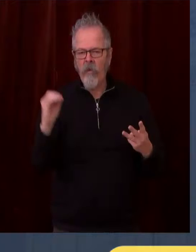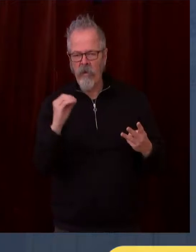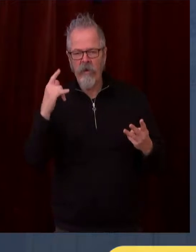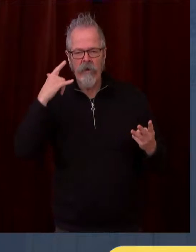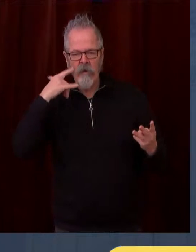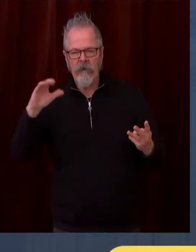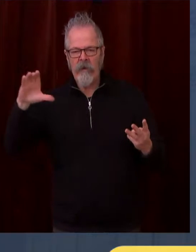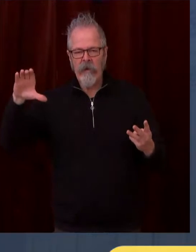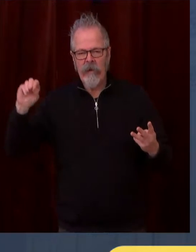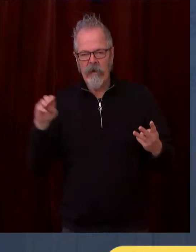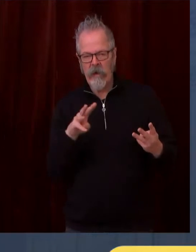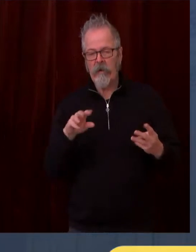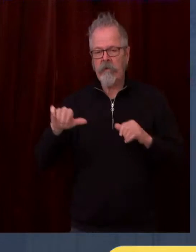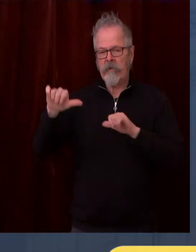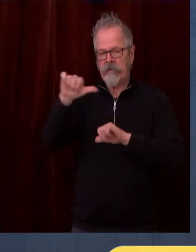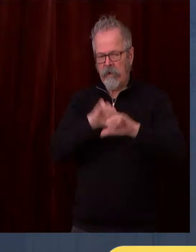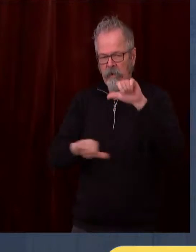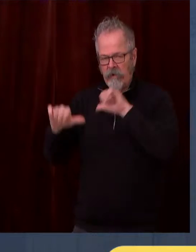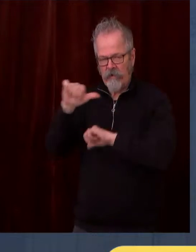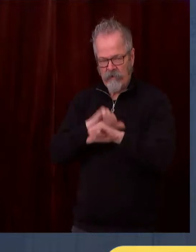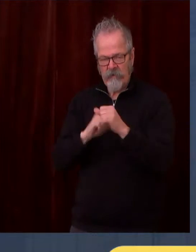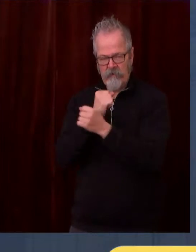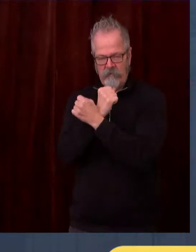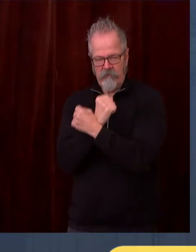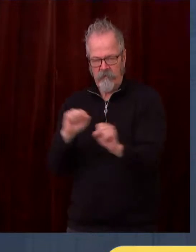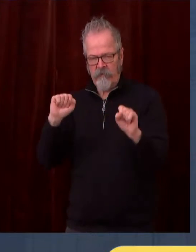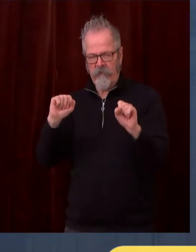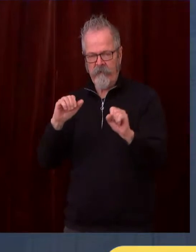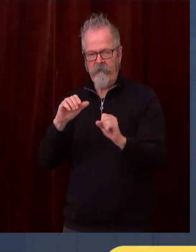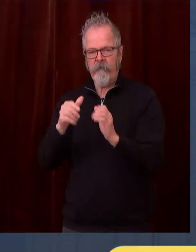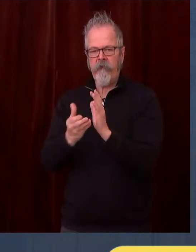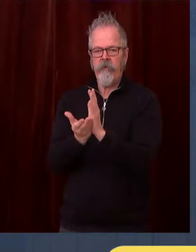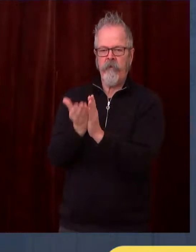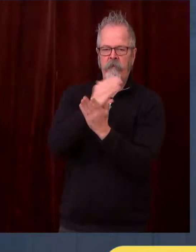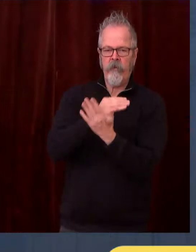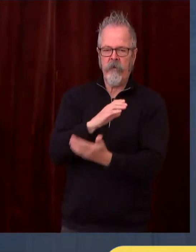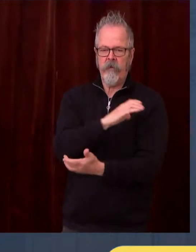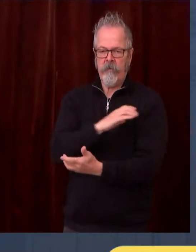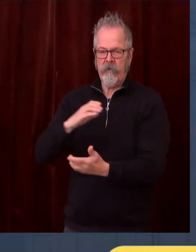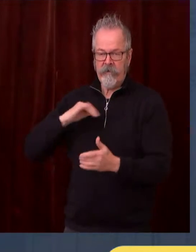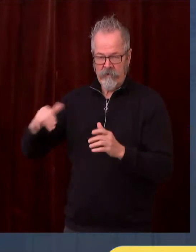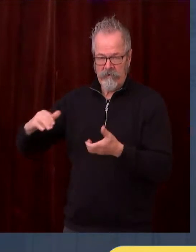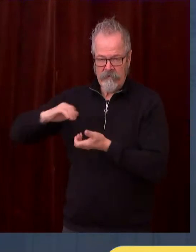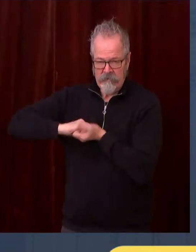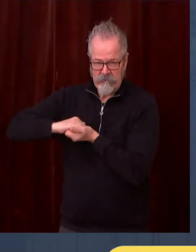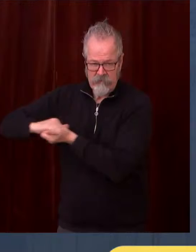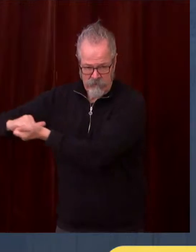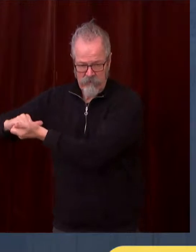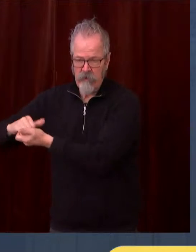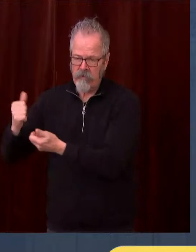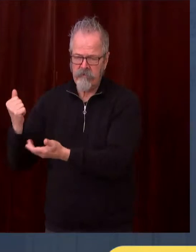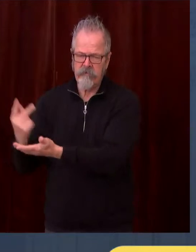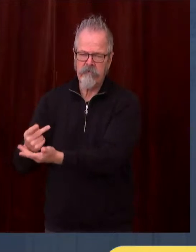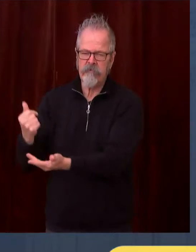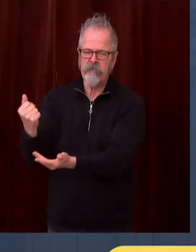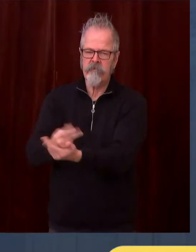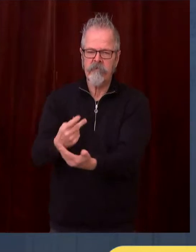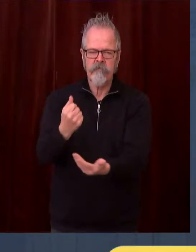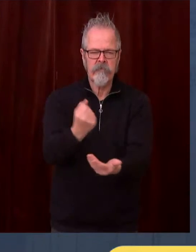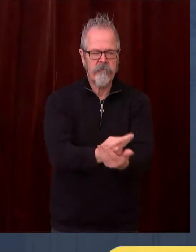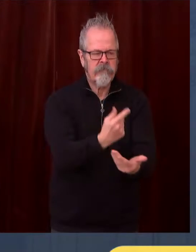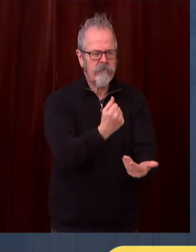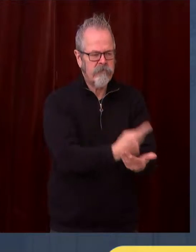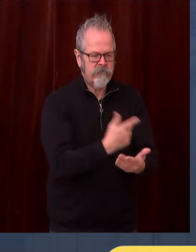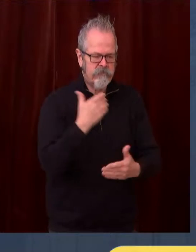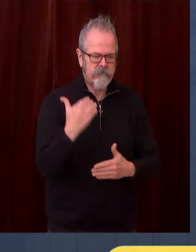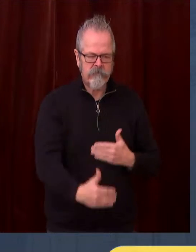Safety Review Committee. The work group, comprised of vaccine experts from Washington, Oregon, and California, and Nevada,